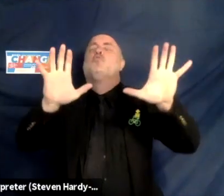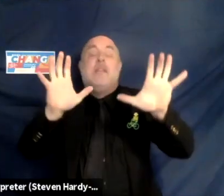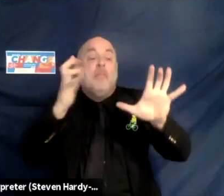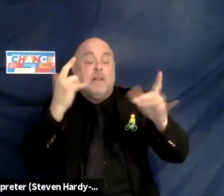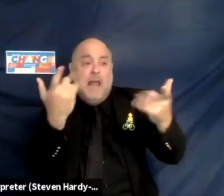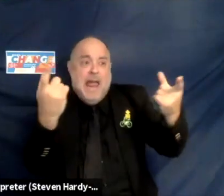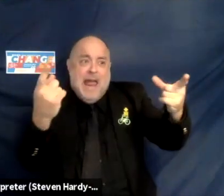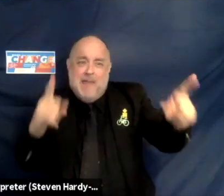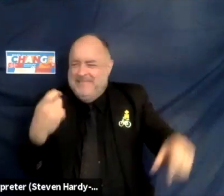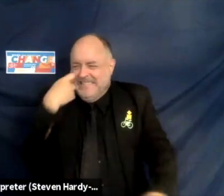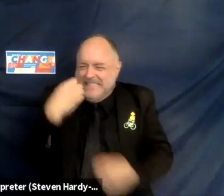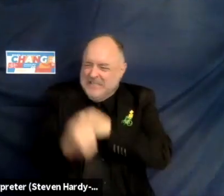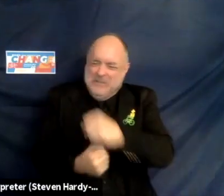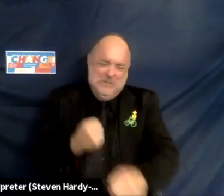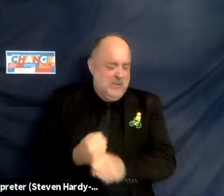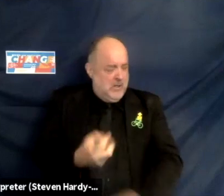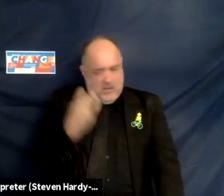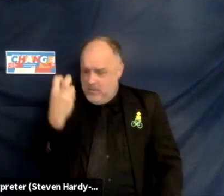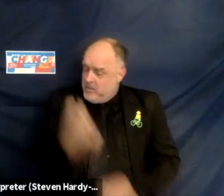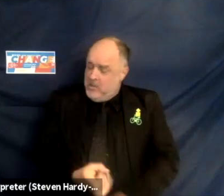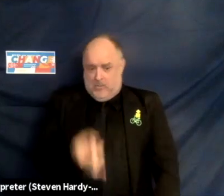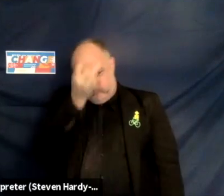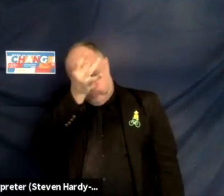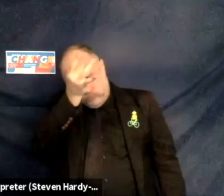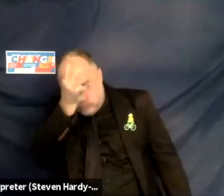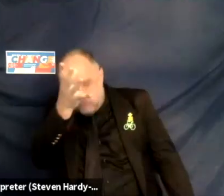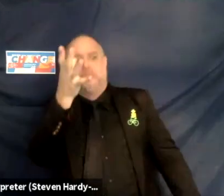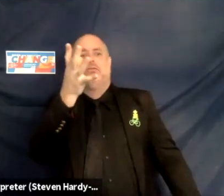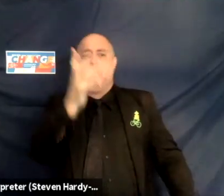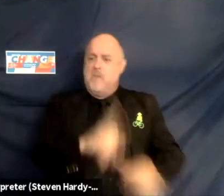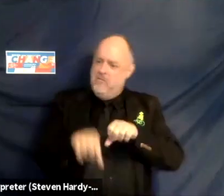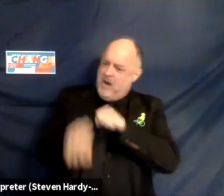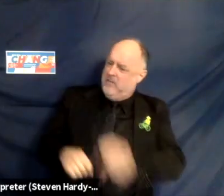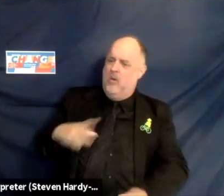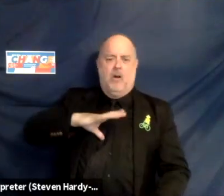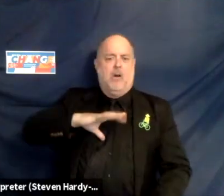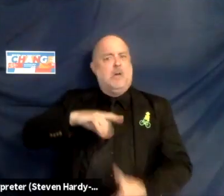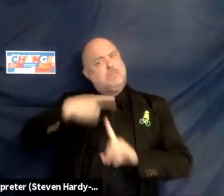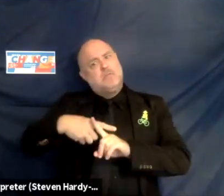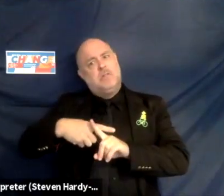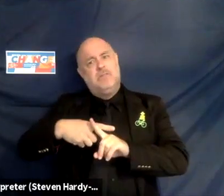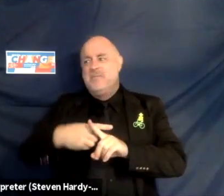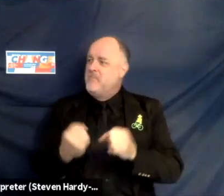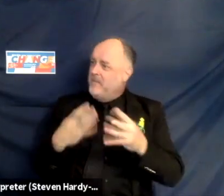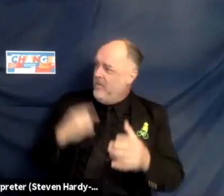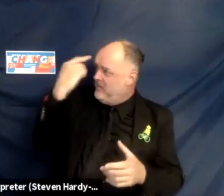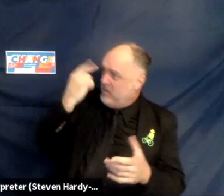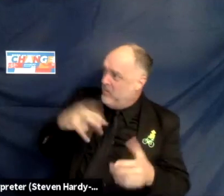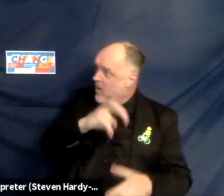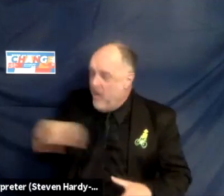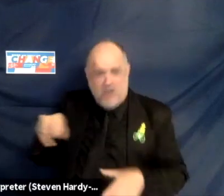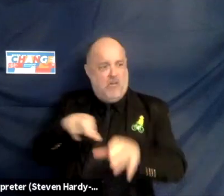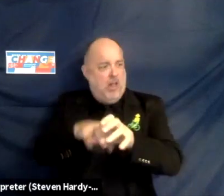getting through this last year, I think. And a lot of us have been rediscovering how we get around to the extent that we still can.